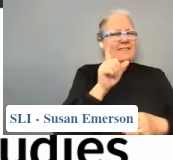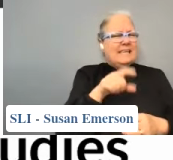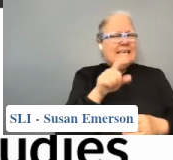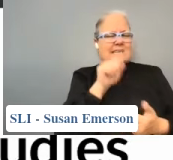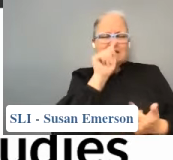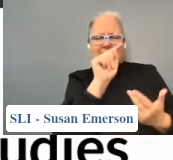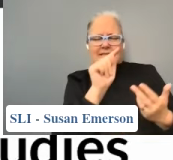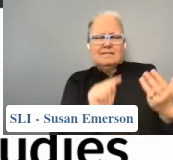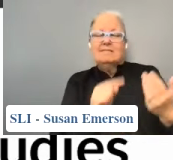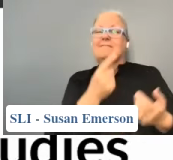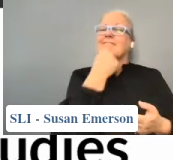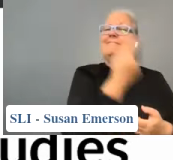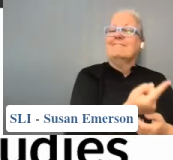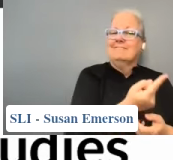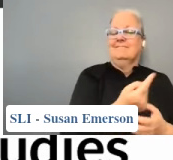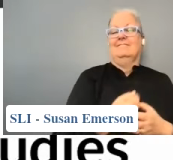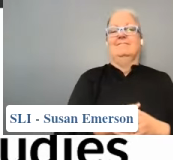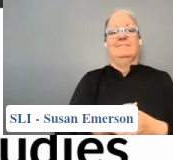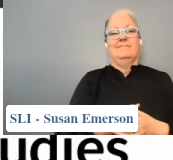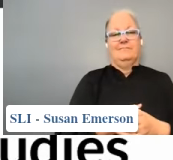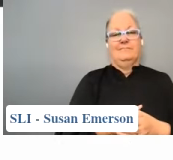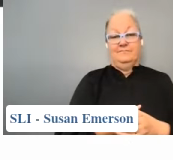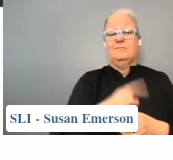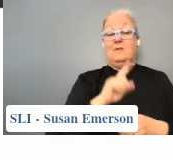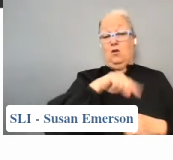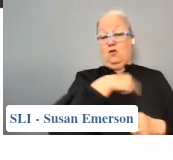situations? Next slide, please.